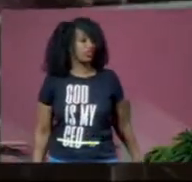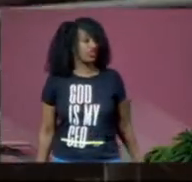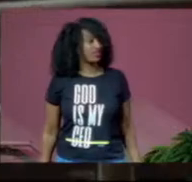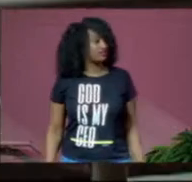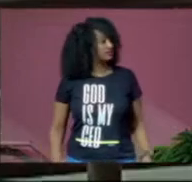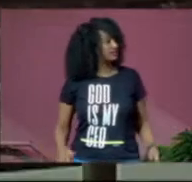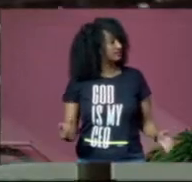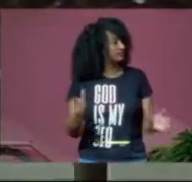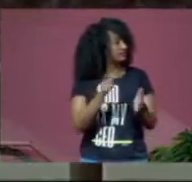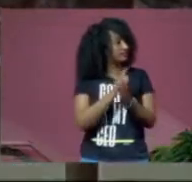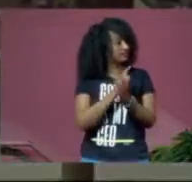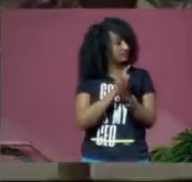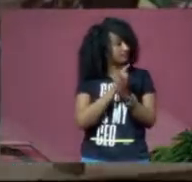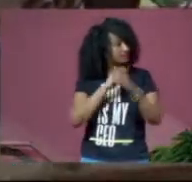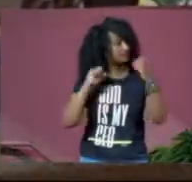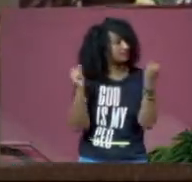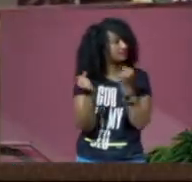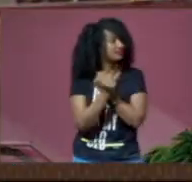Yeah.